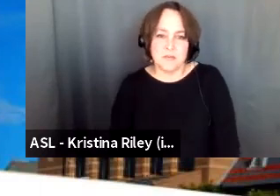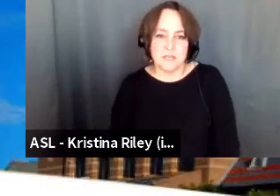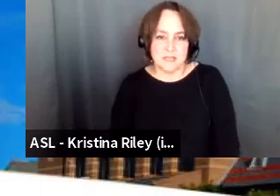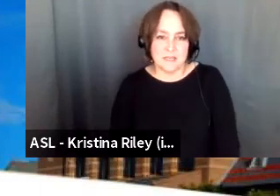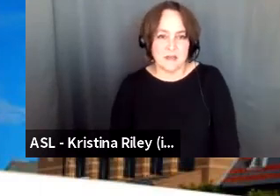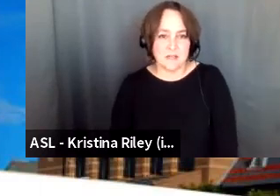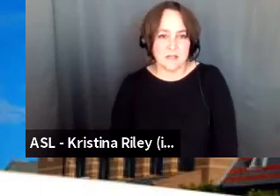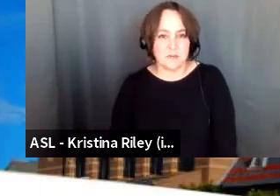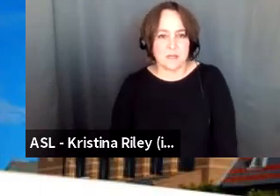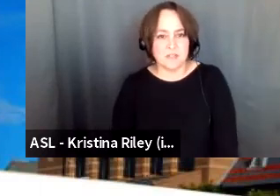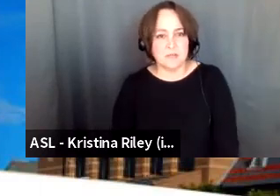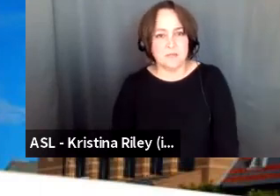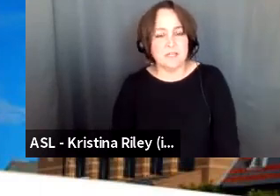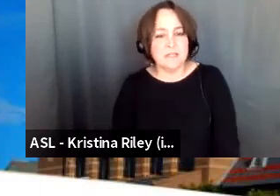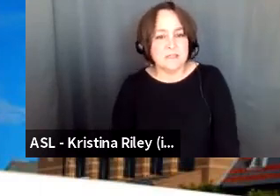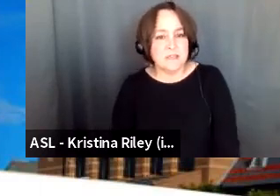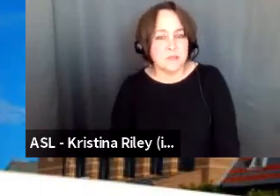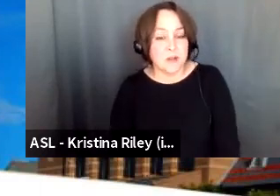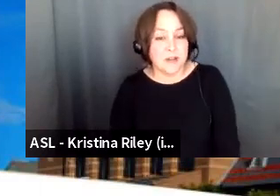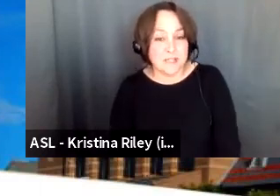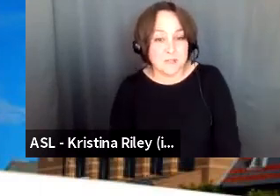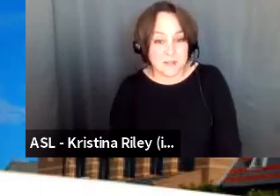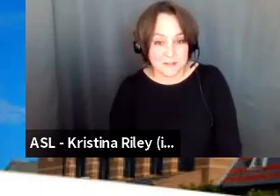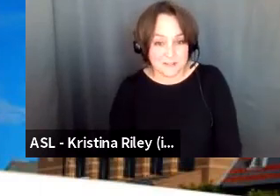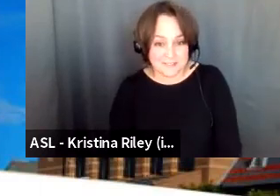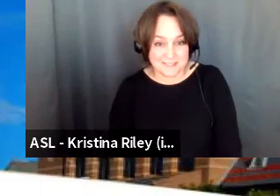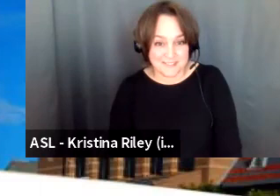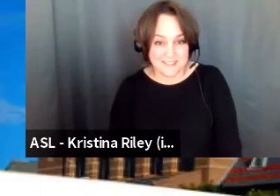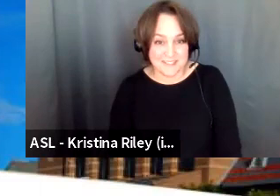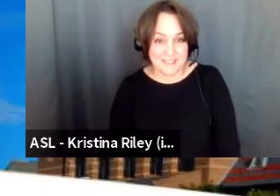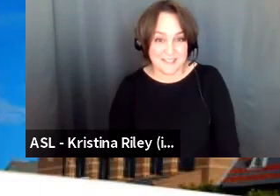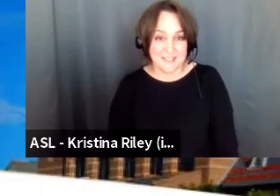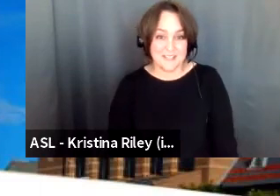Before we begin our exploration, please keep your eyes peeled.